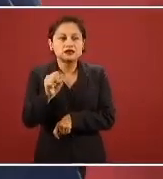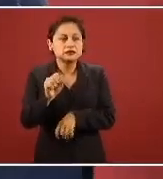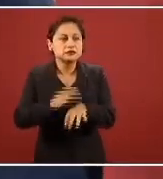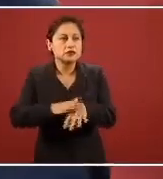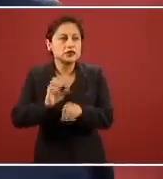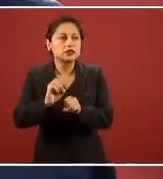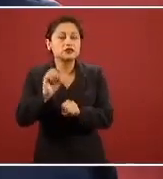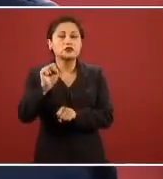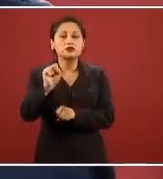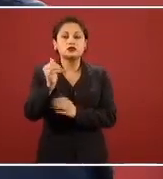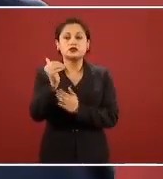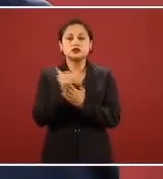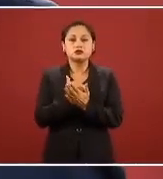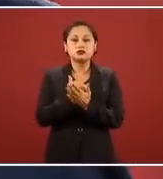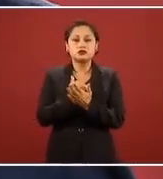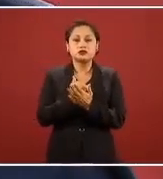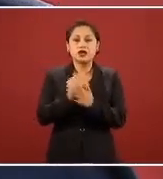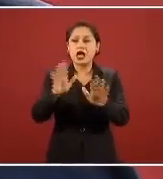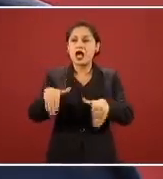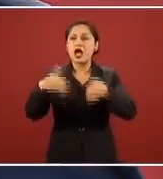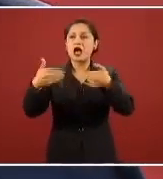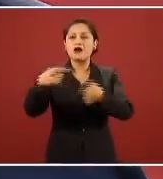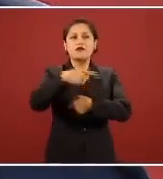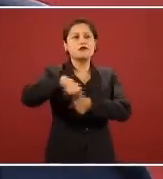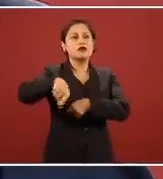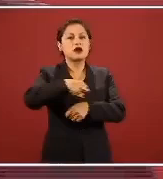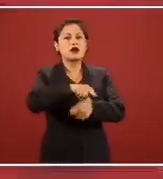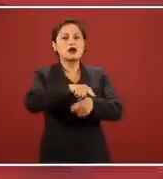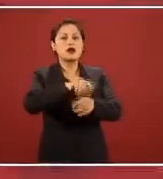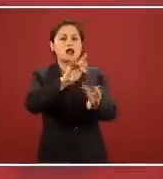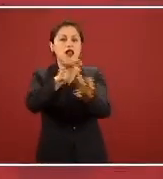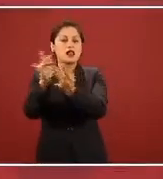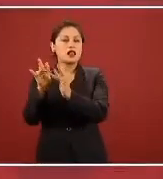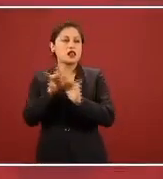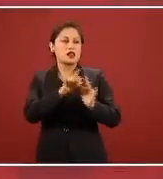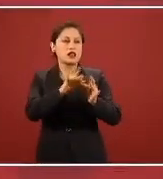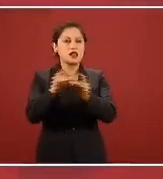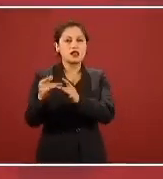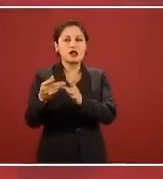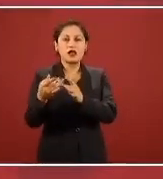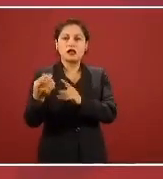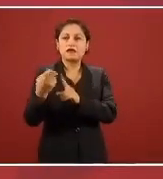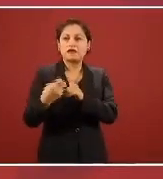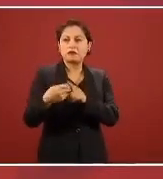soy trendy topic. Then I become a trending topic.